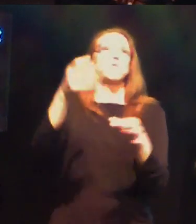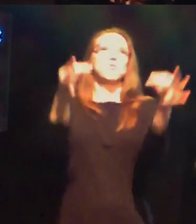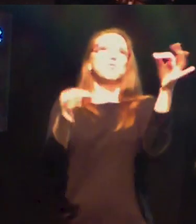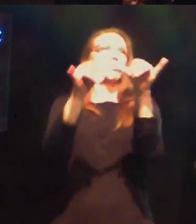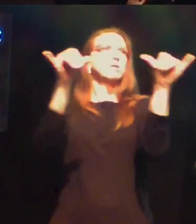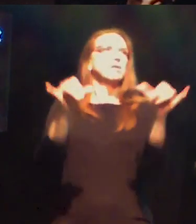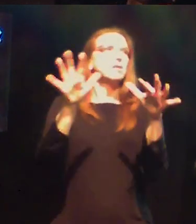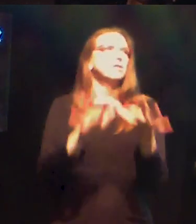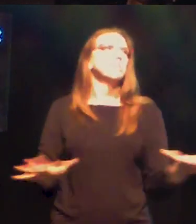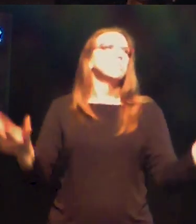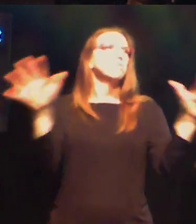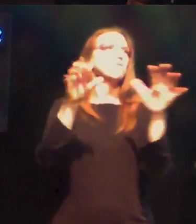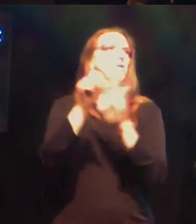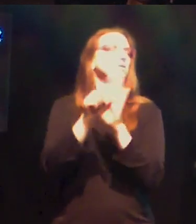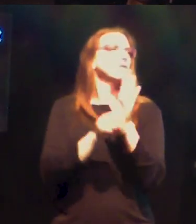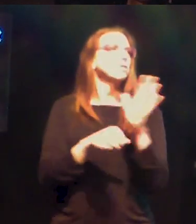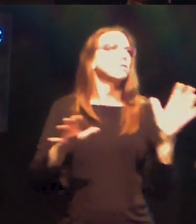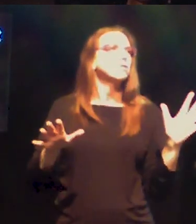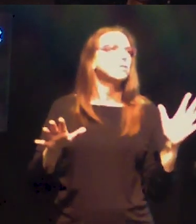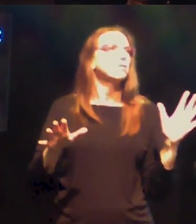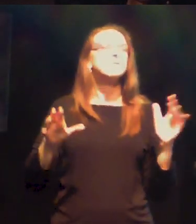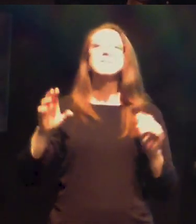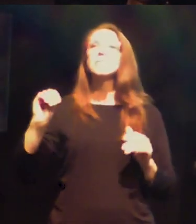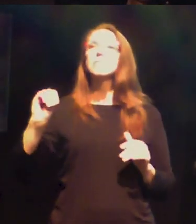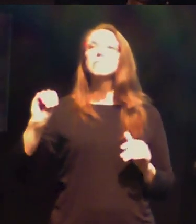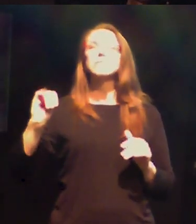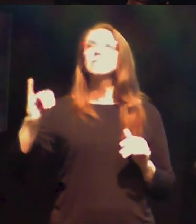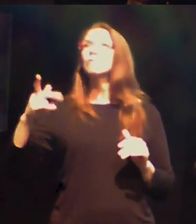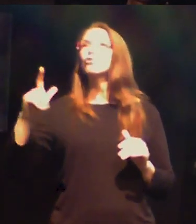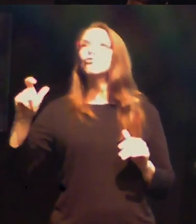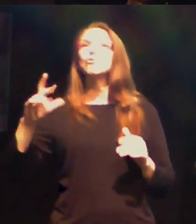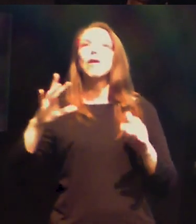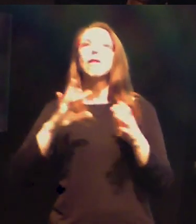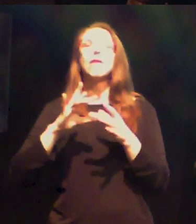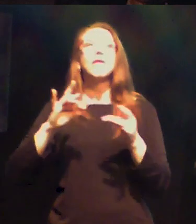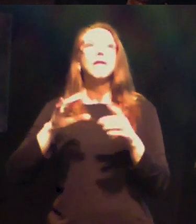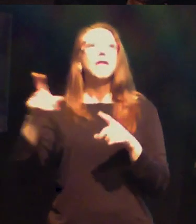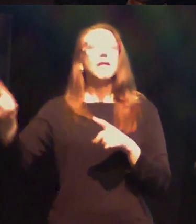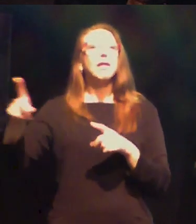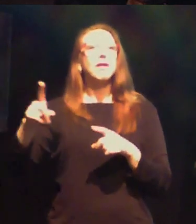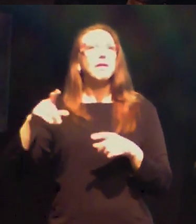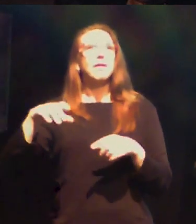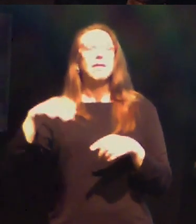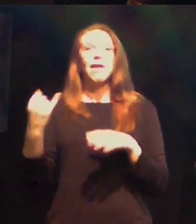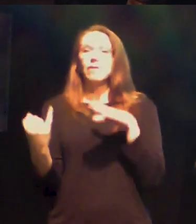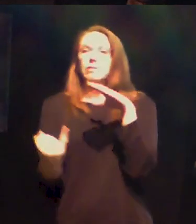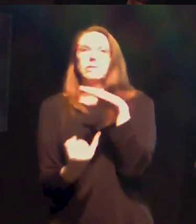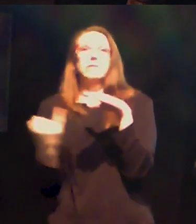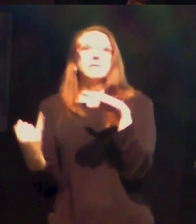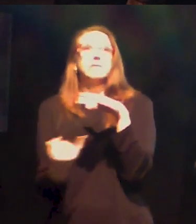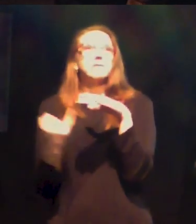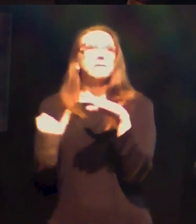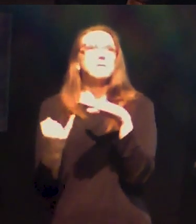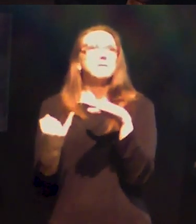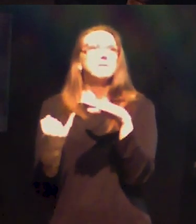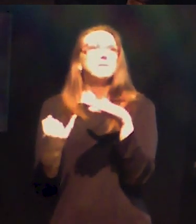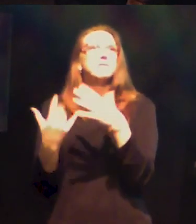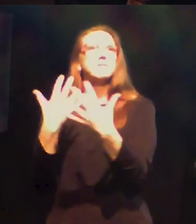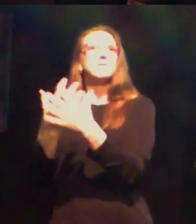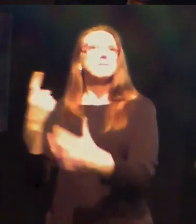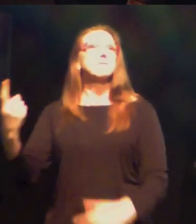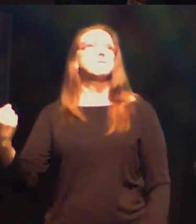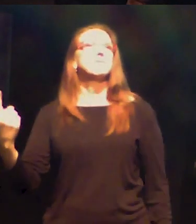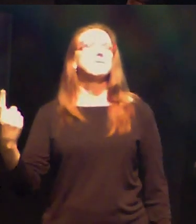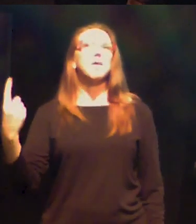nation. Michelle's story tells the story of the devastating impact of solitary confinement,